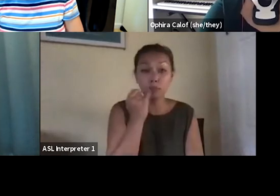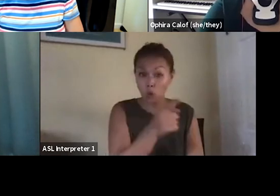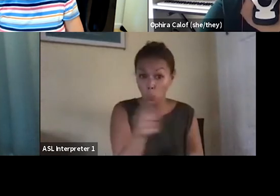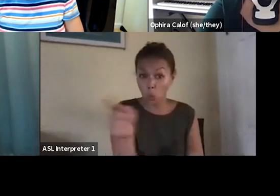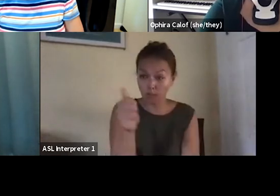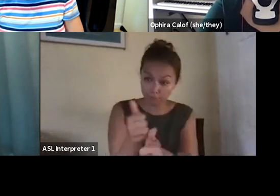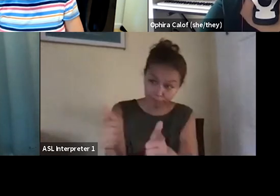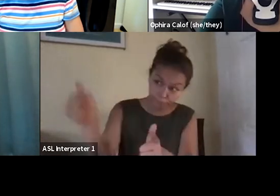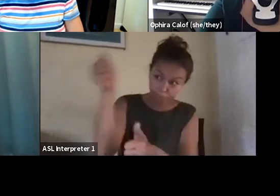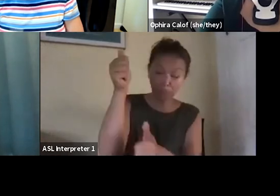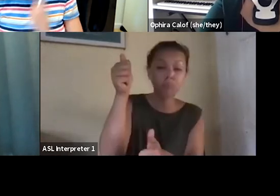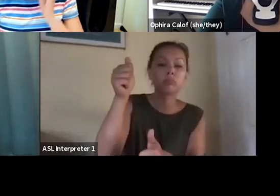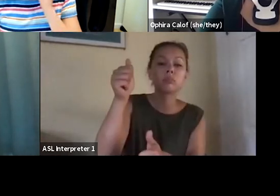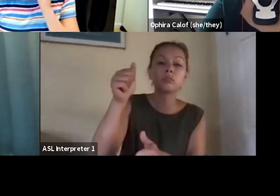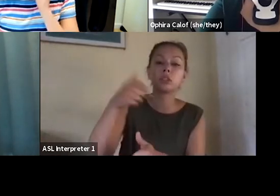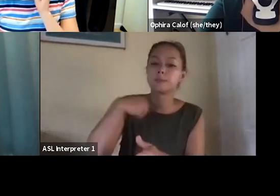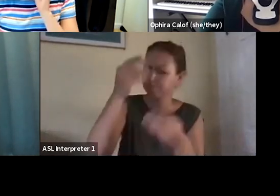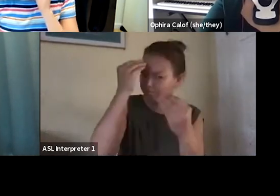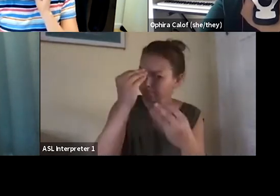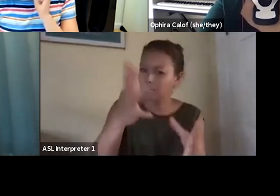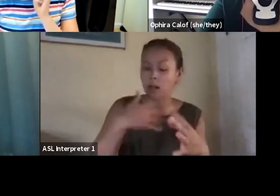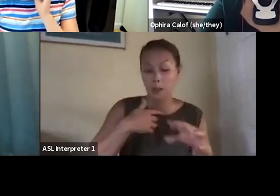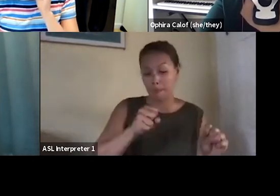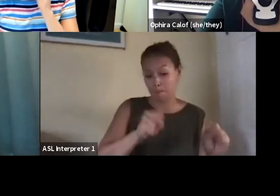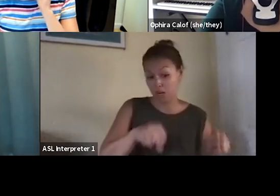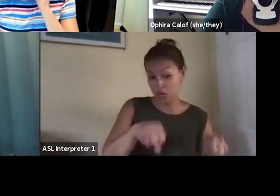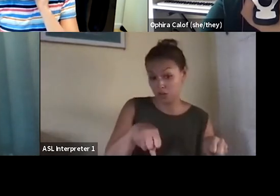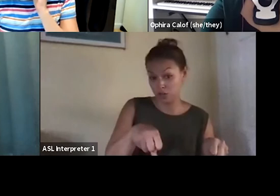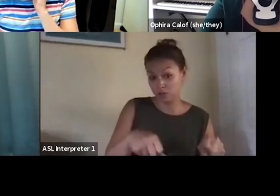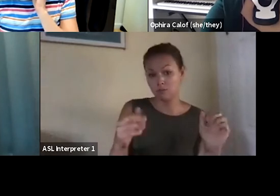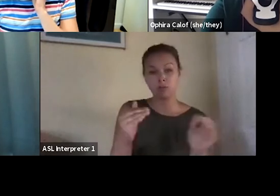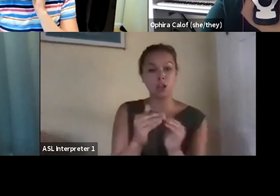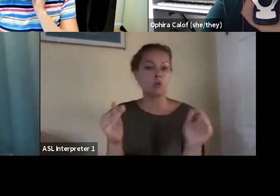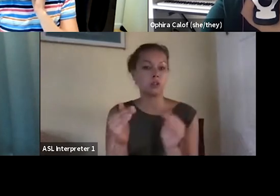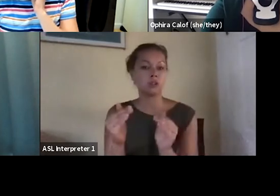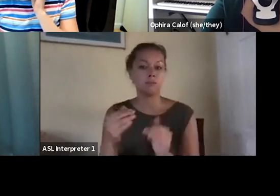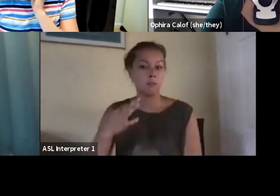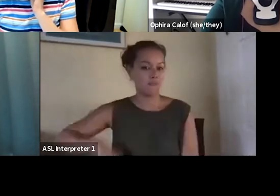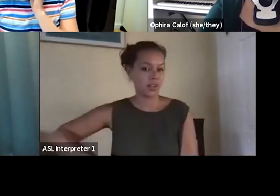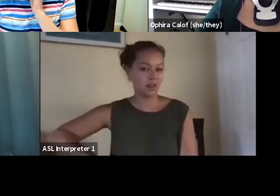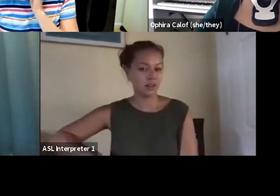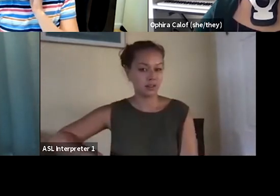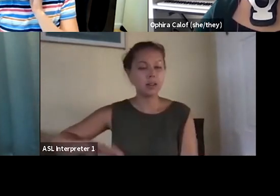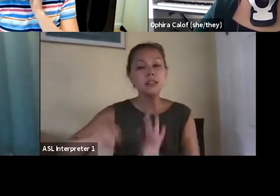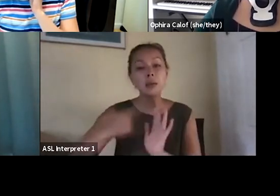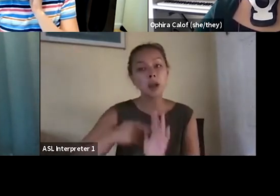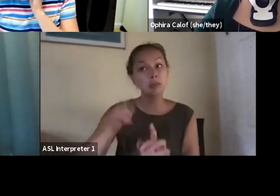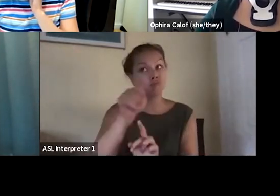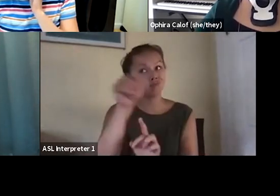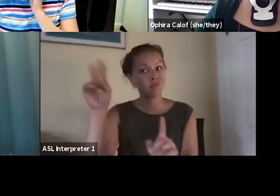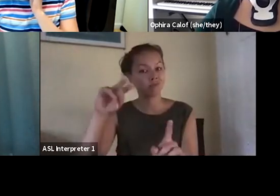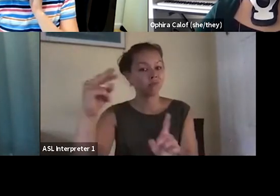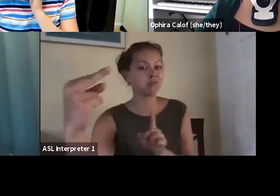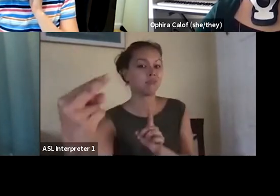I think typically those in positions of power associate professionals with profit. And so they kind of think that those who just show